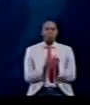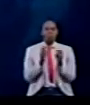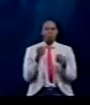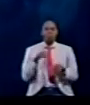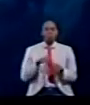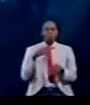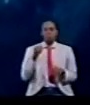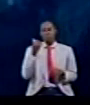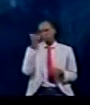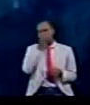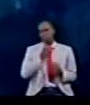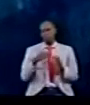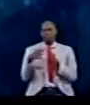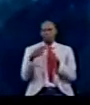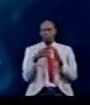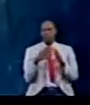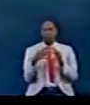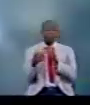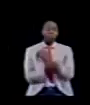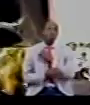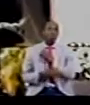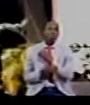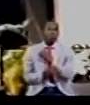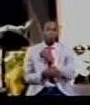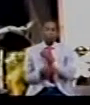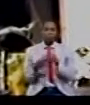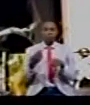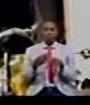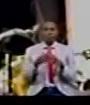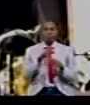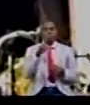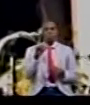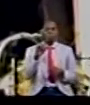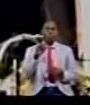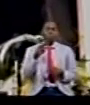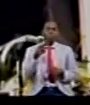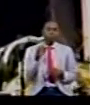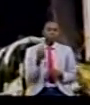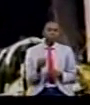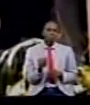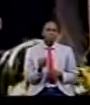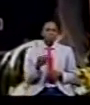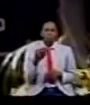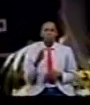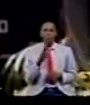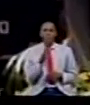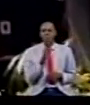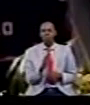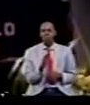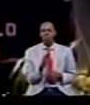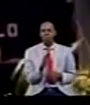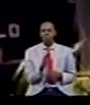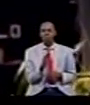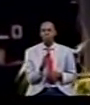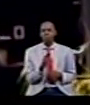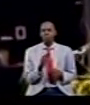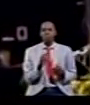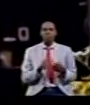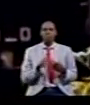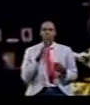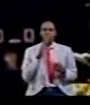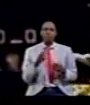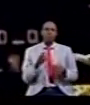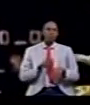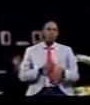your spouse as a stranger. We want to pray tonight and say, God, every storm in every family, every storm in